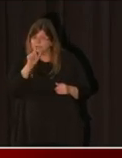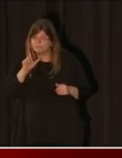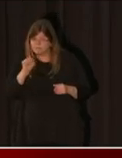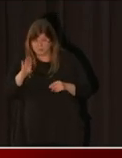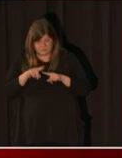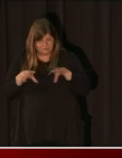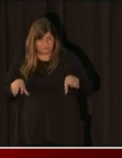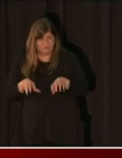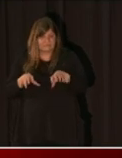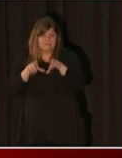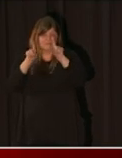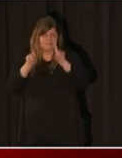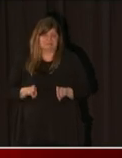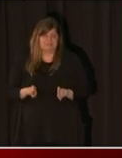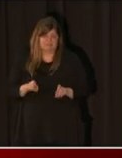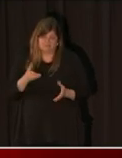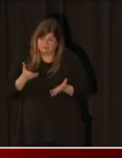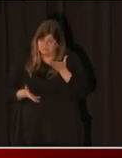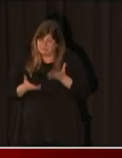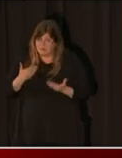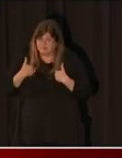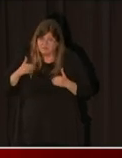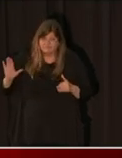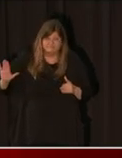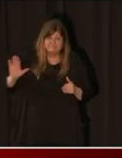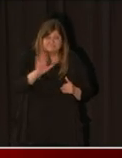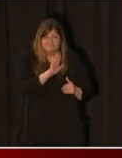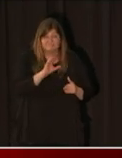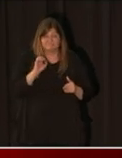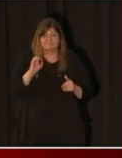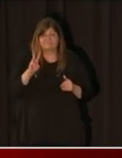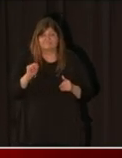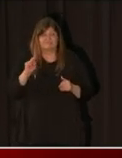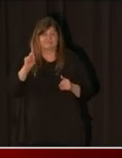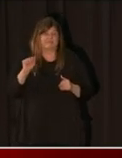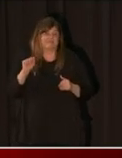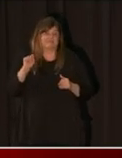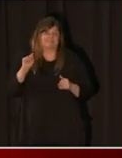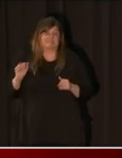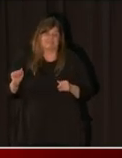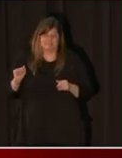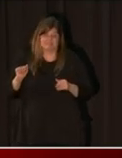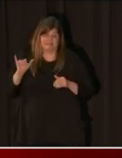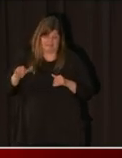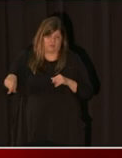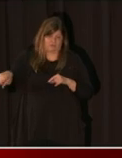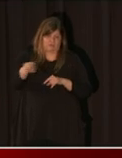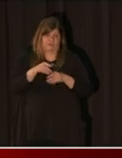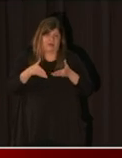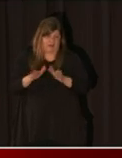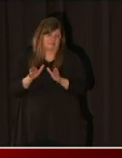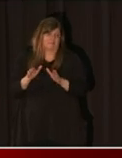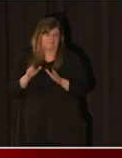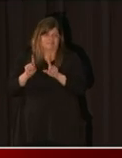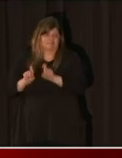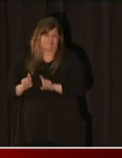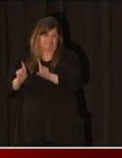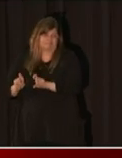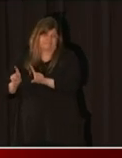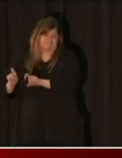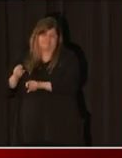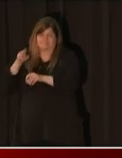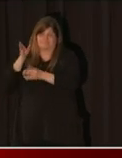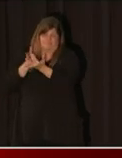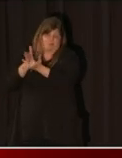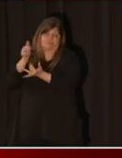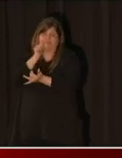have acquired their own point of care instruments that allow them to conduct testing in their own private practices. Over the